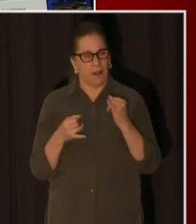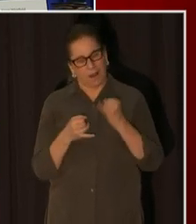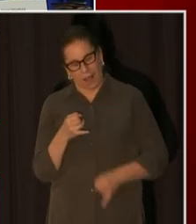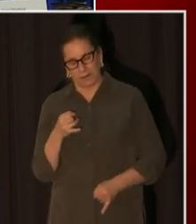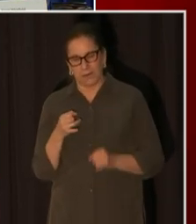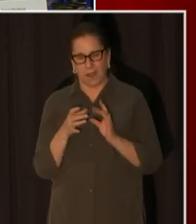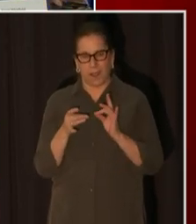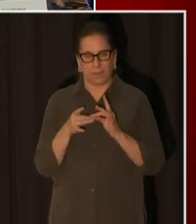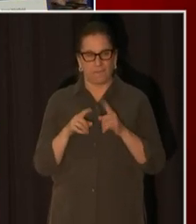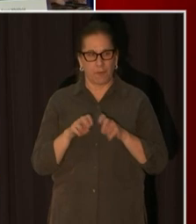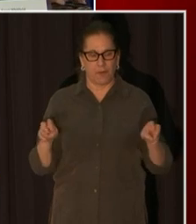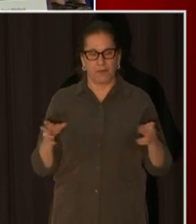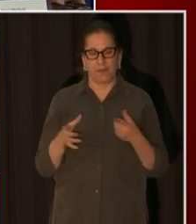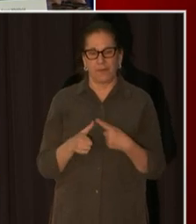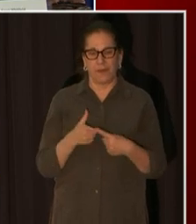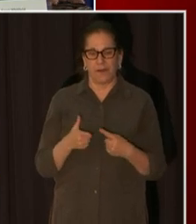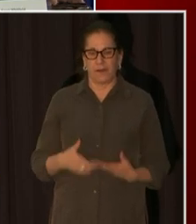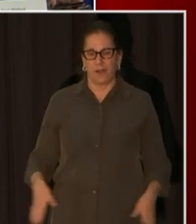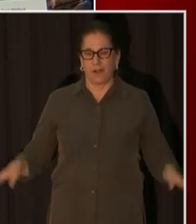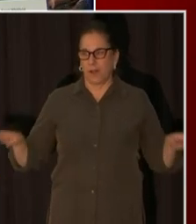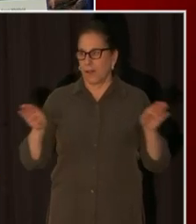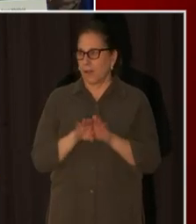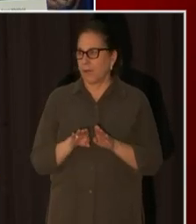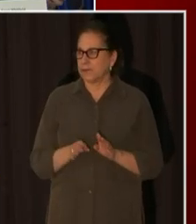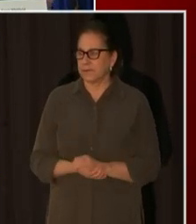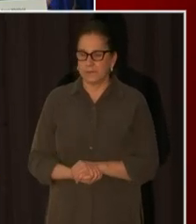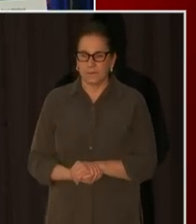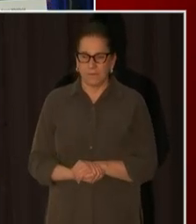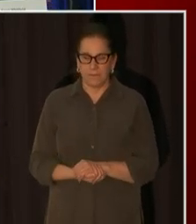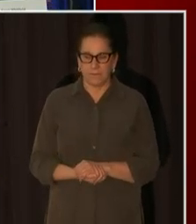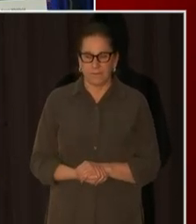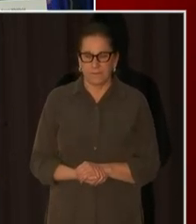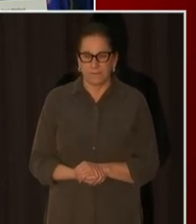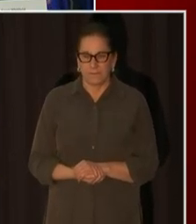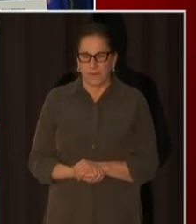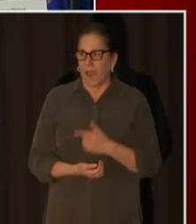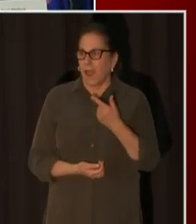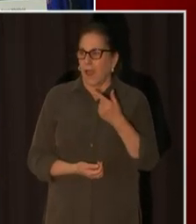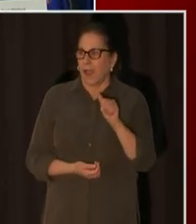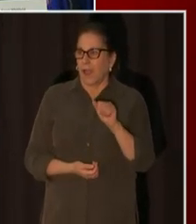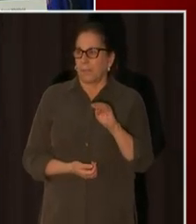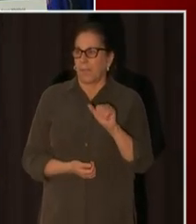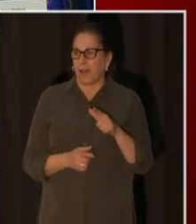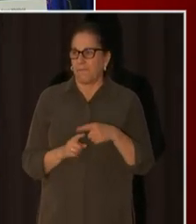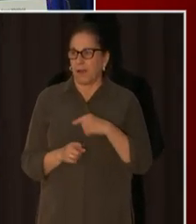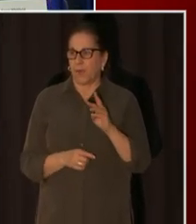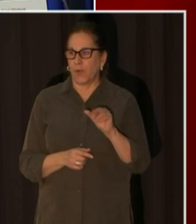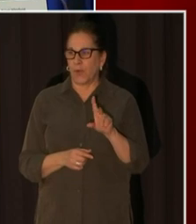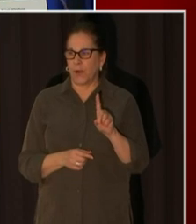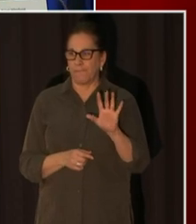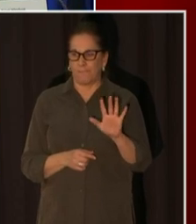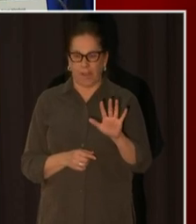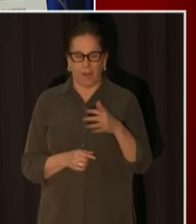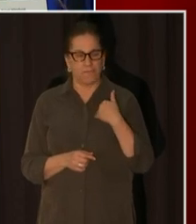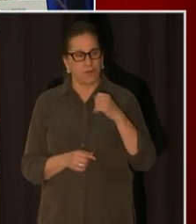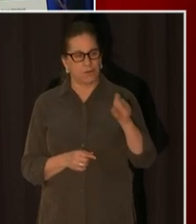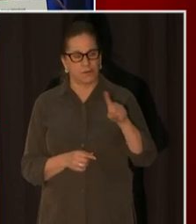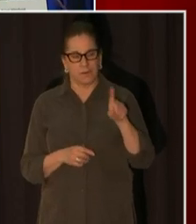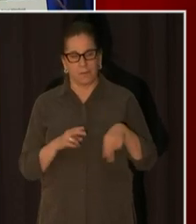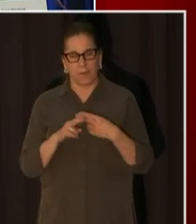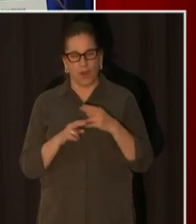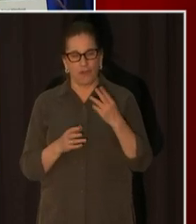we will post those everywhere, and we are developing them as we go, right? And as I listen to Dr. Perry, I'm looking at him, I'm thinking, I need you to come and talk with